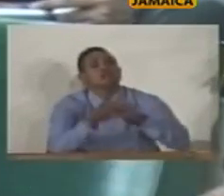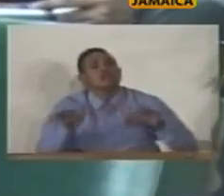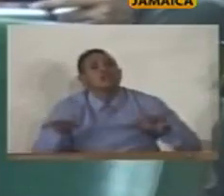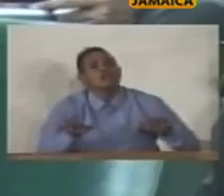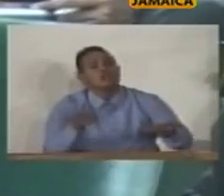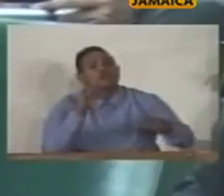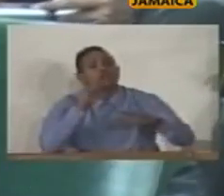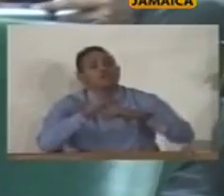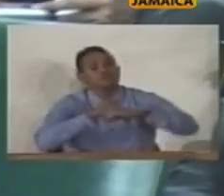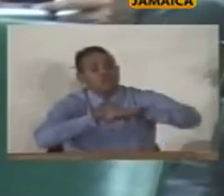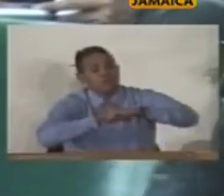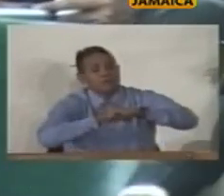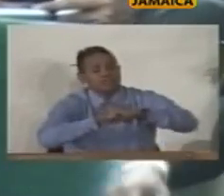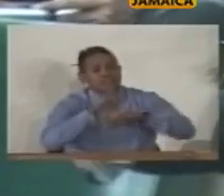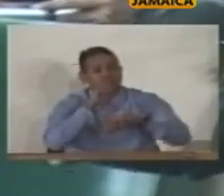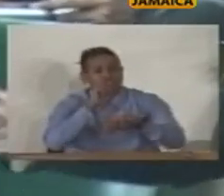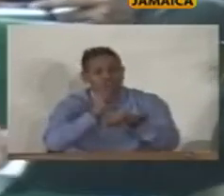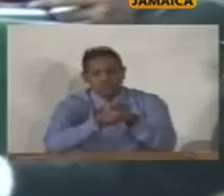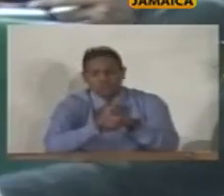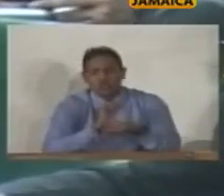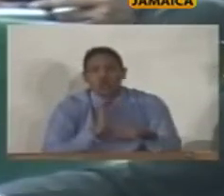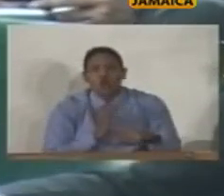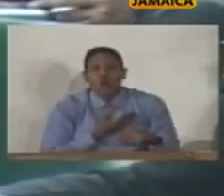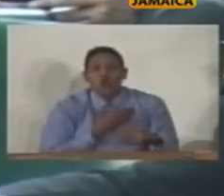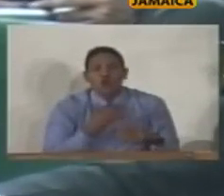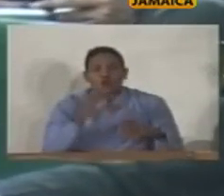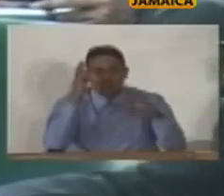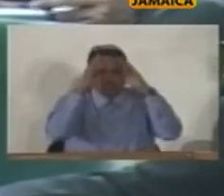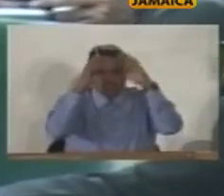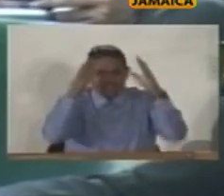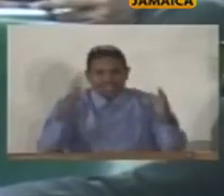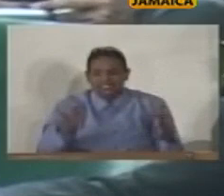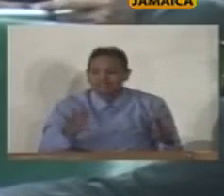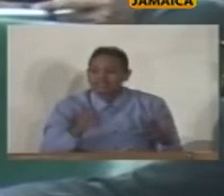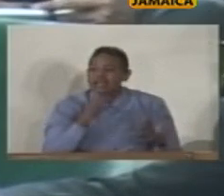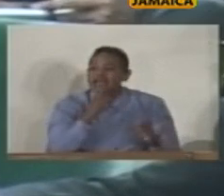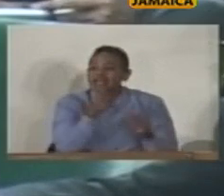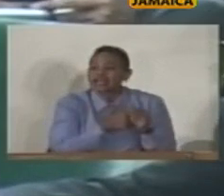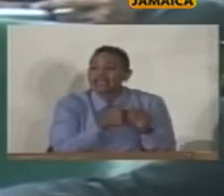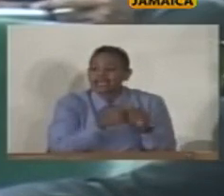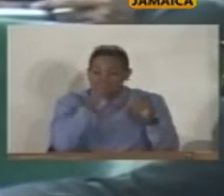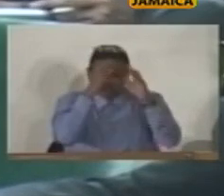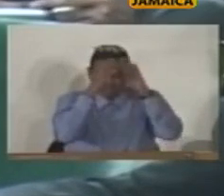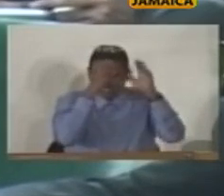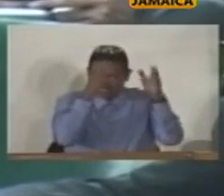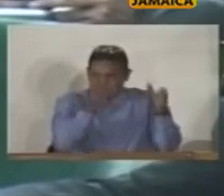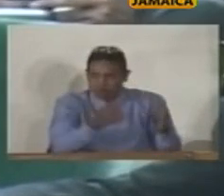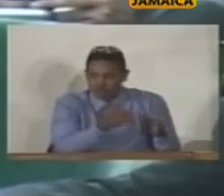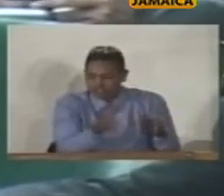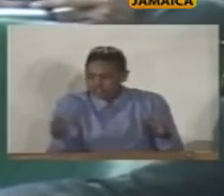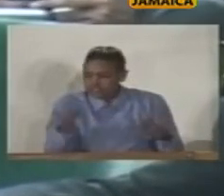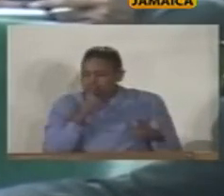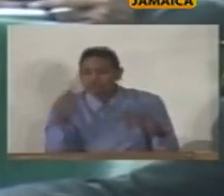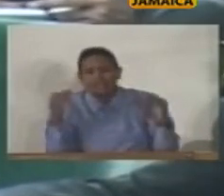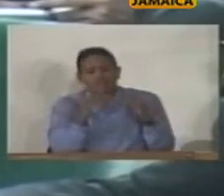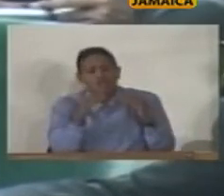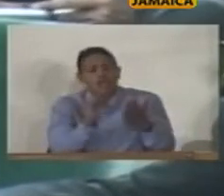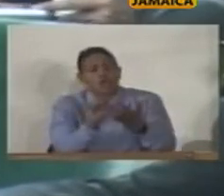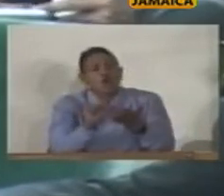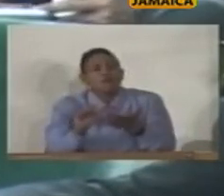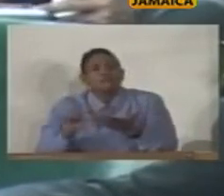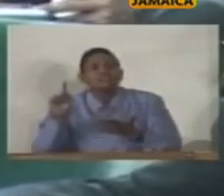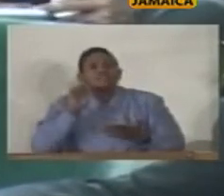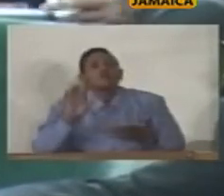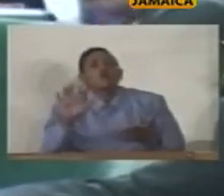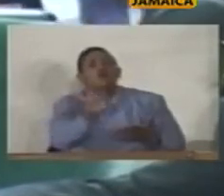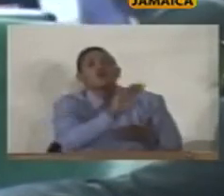protection of our creatives, and that each creative person is fairly compensated for his or